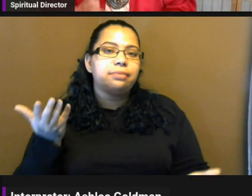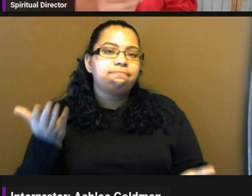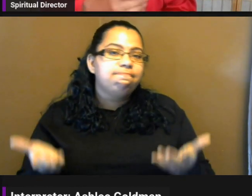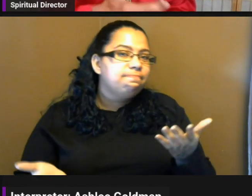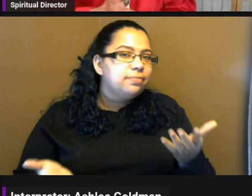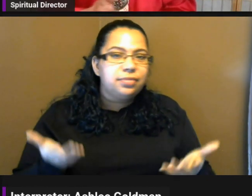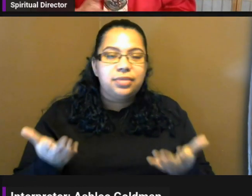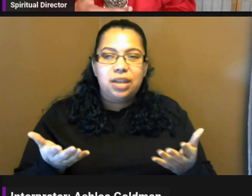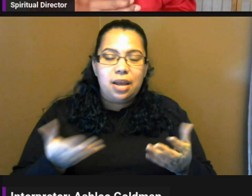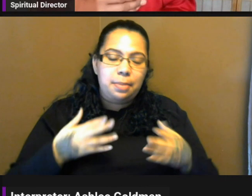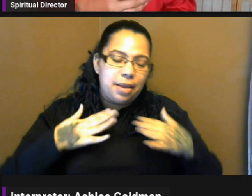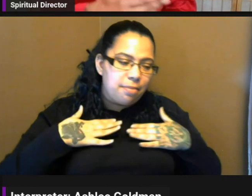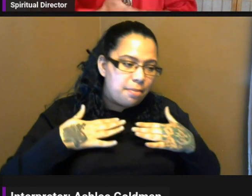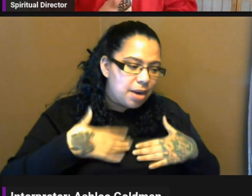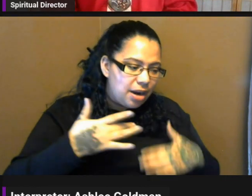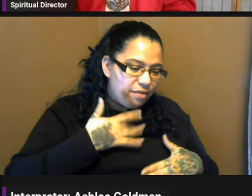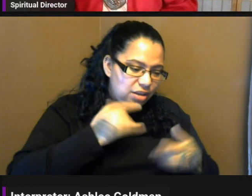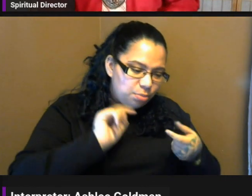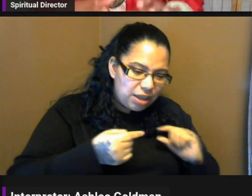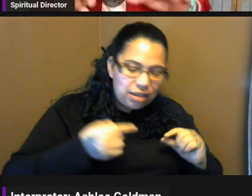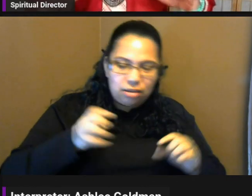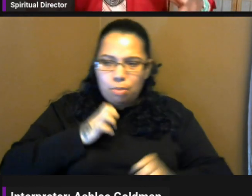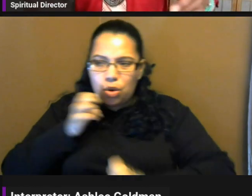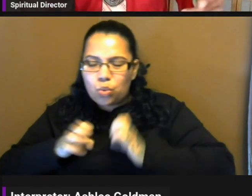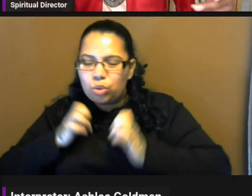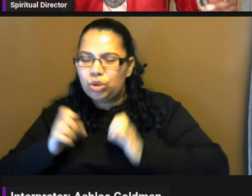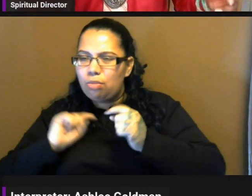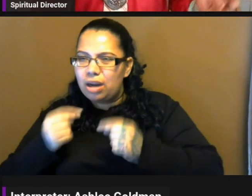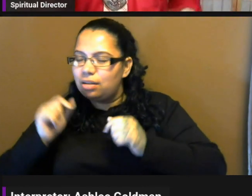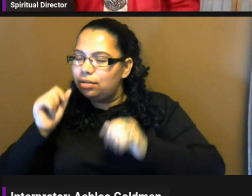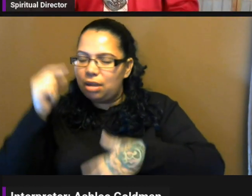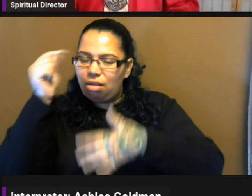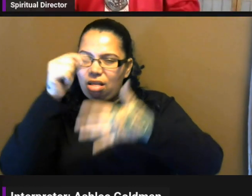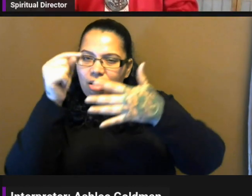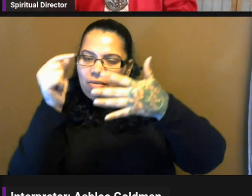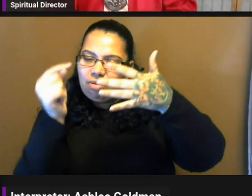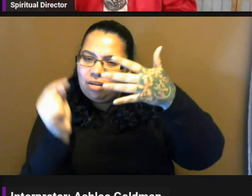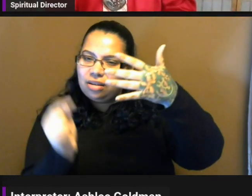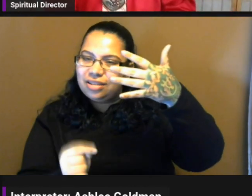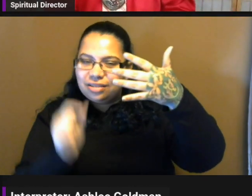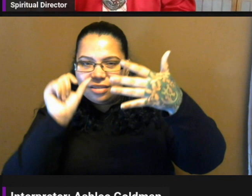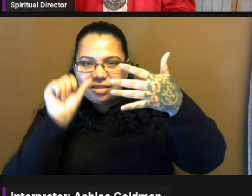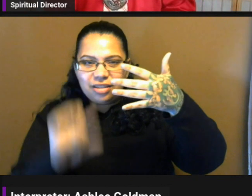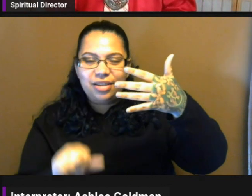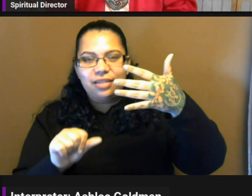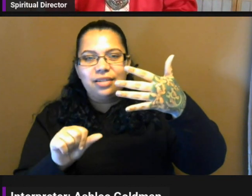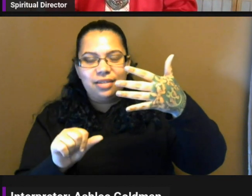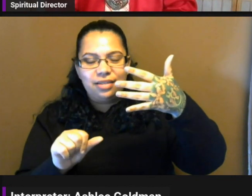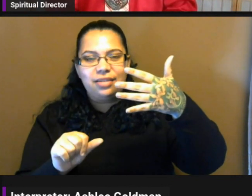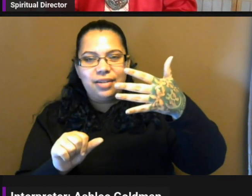it may be physical pain or emotional pain, it may be any number of things.